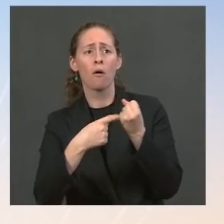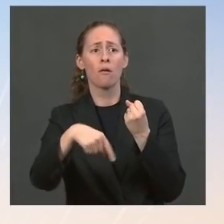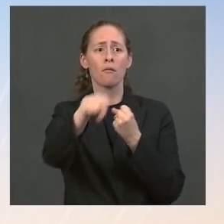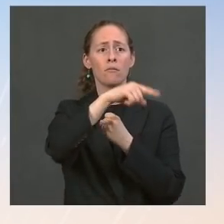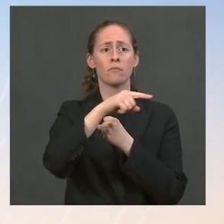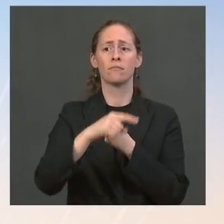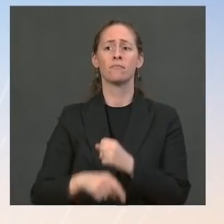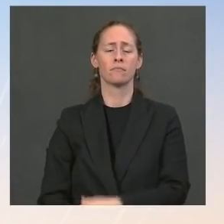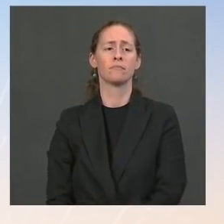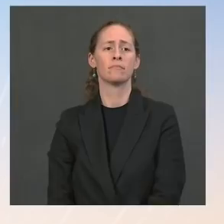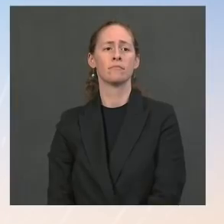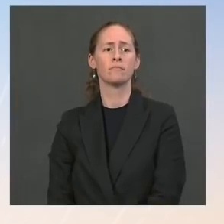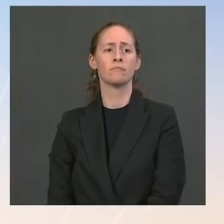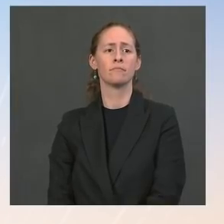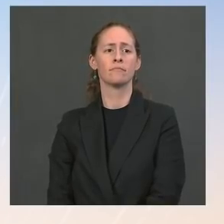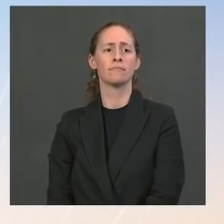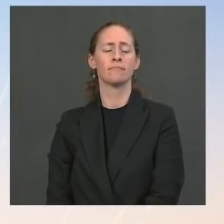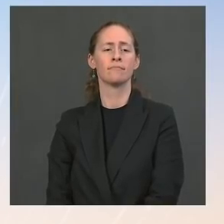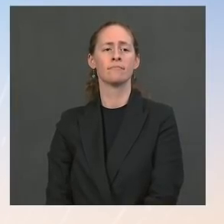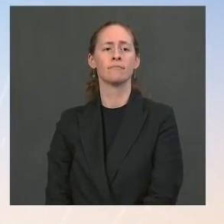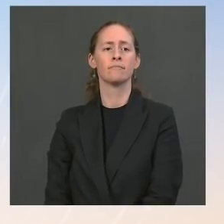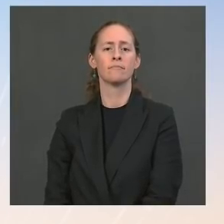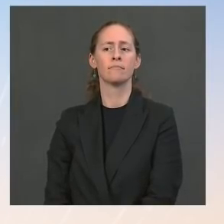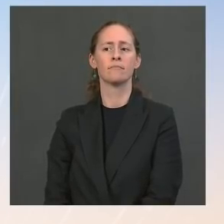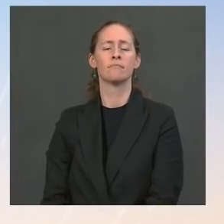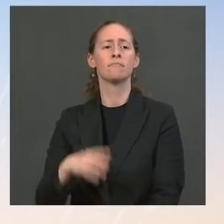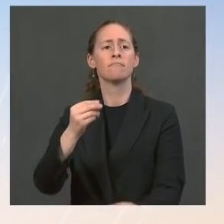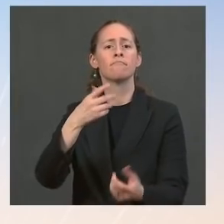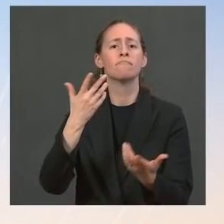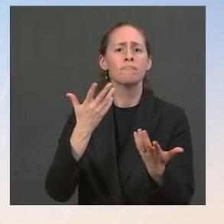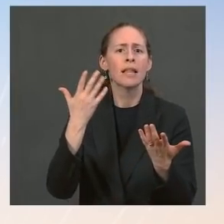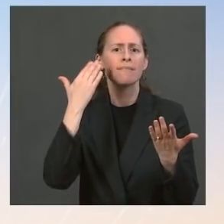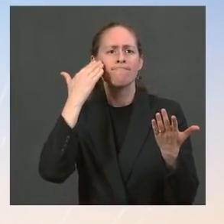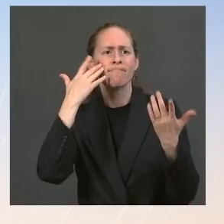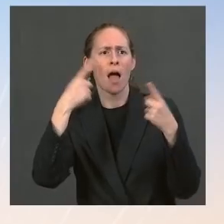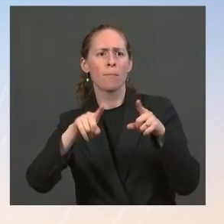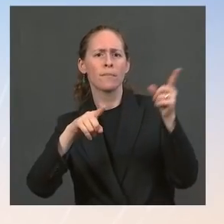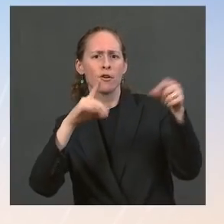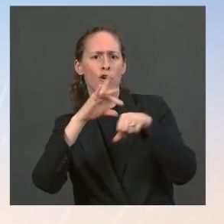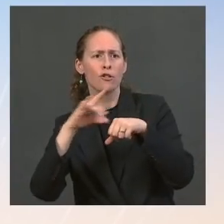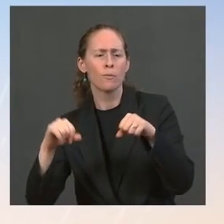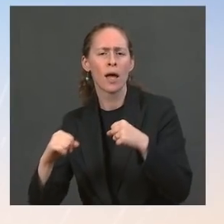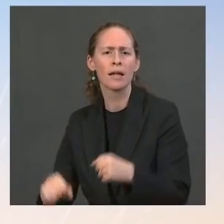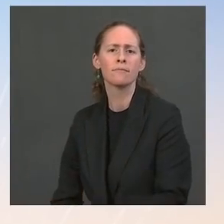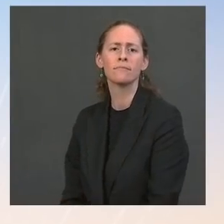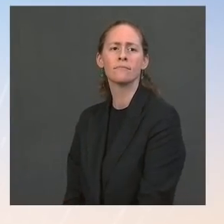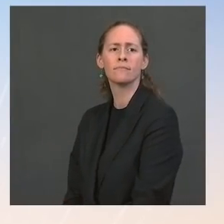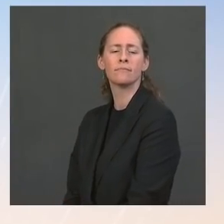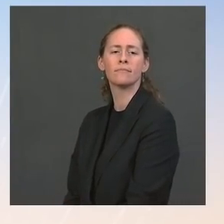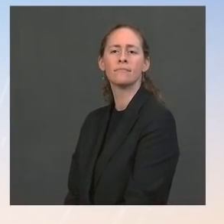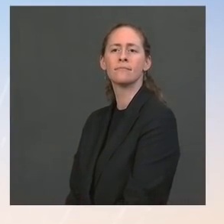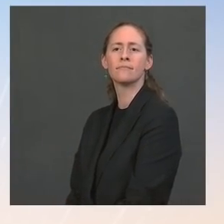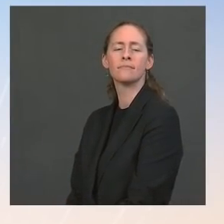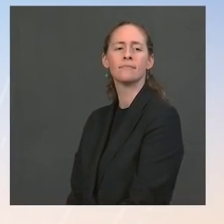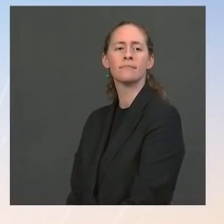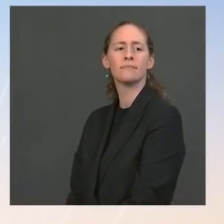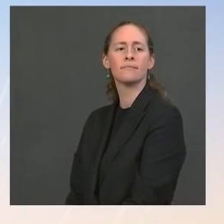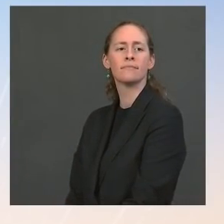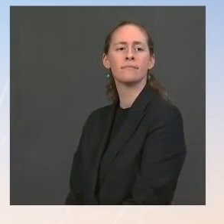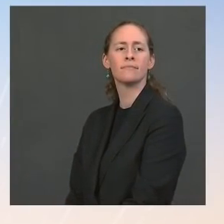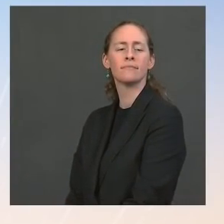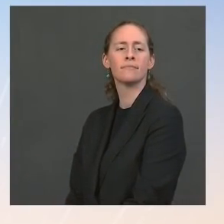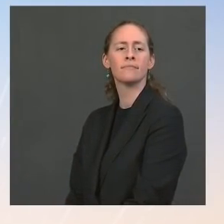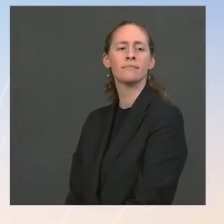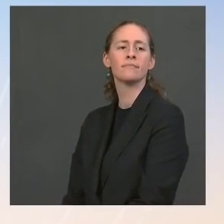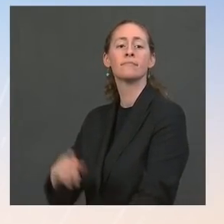security, recovery from the earthquake, and the COVID pandemic. Last question. The Secretary Mayorkas had said he